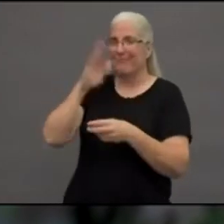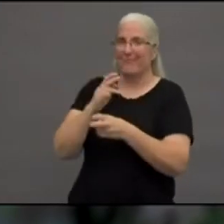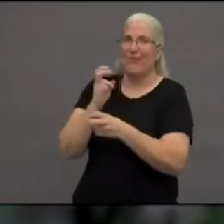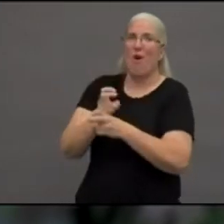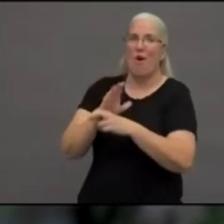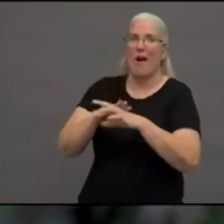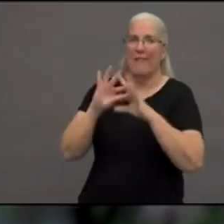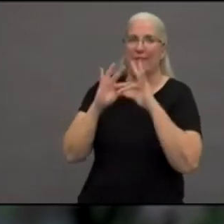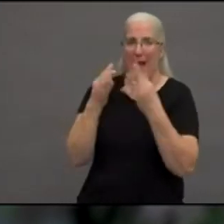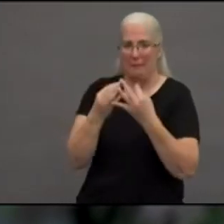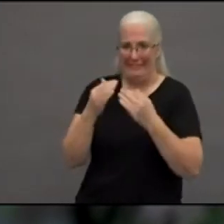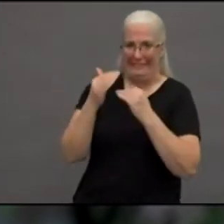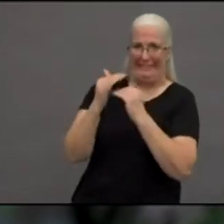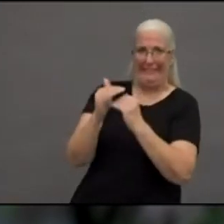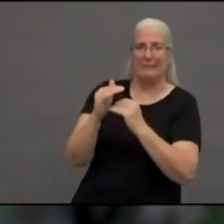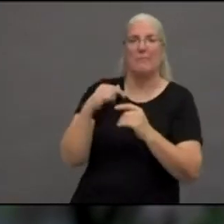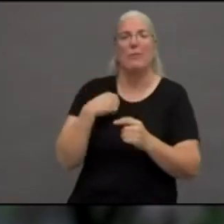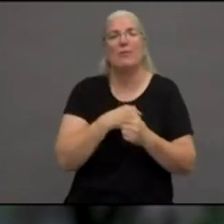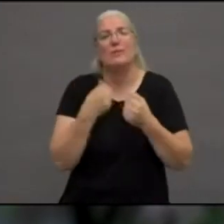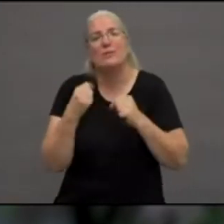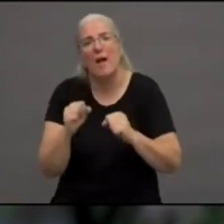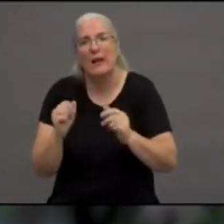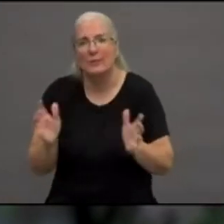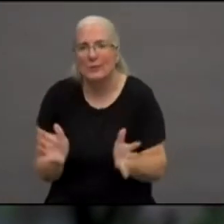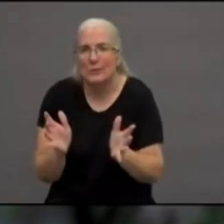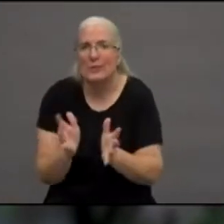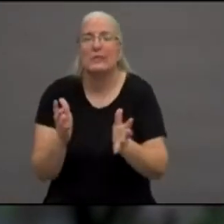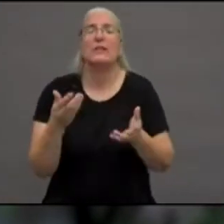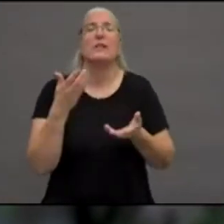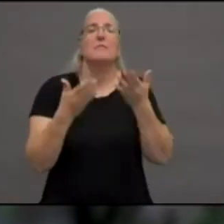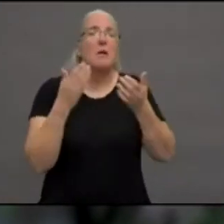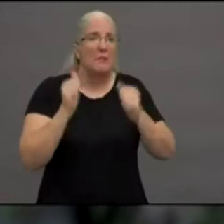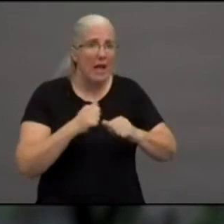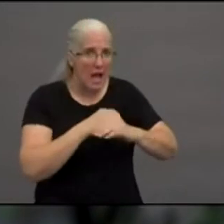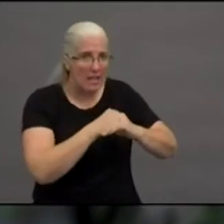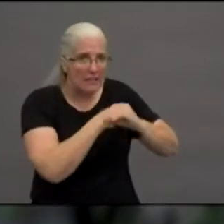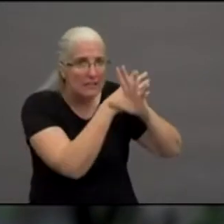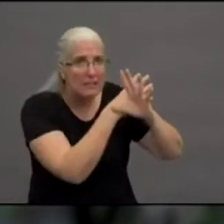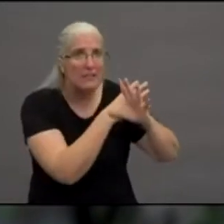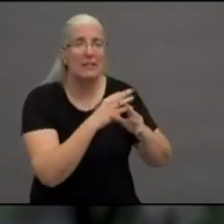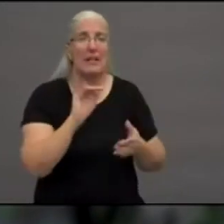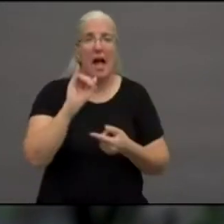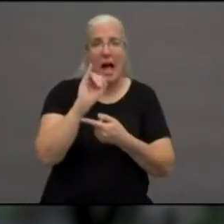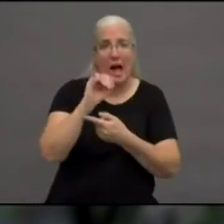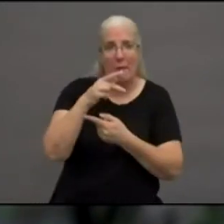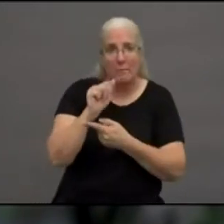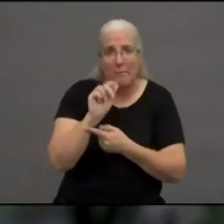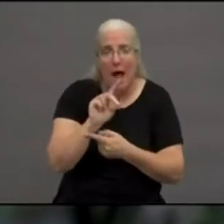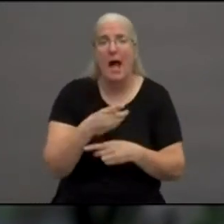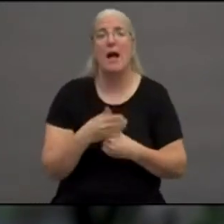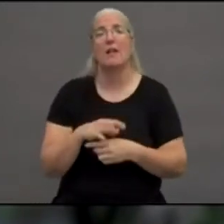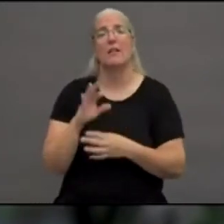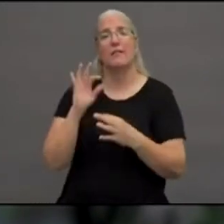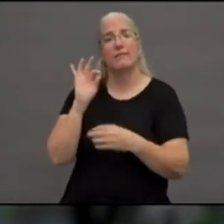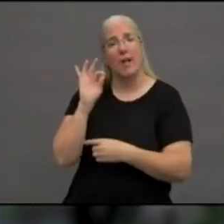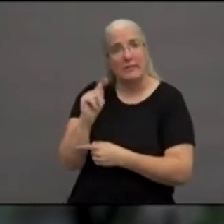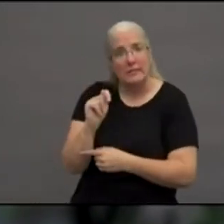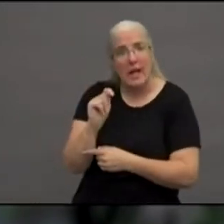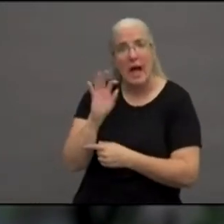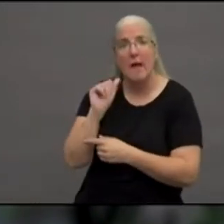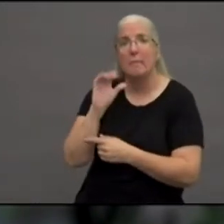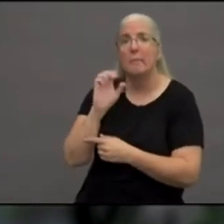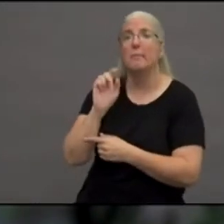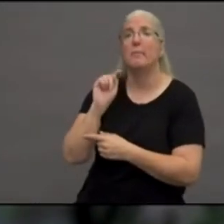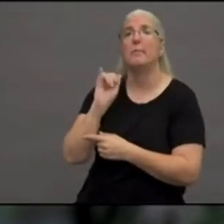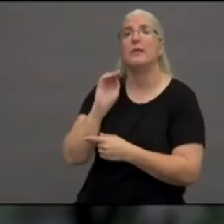trying to encourage iPads, FaceTime, and if a patient or family doesn't, a patient doesn't